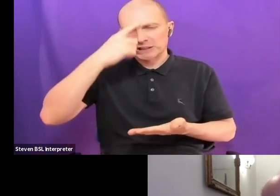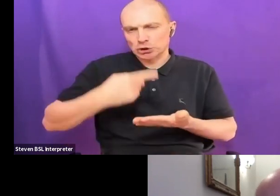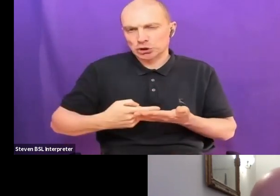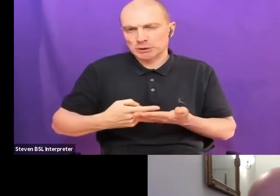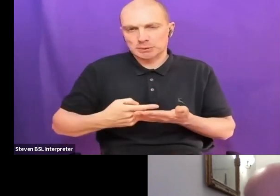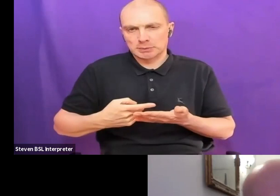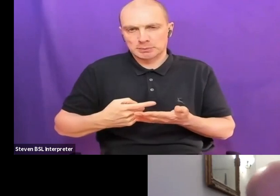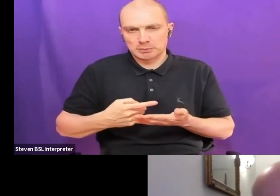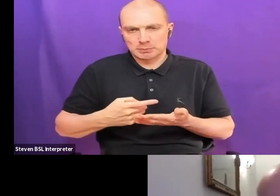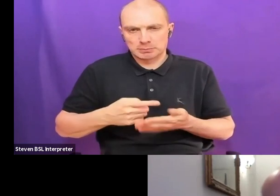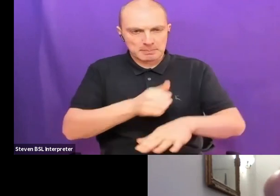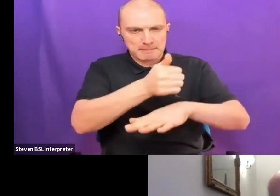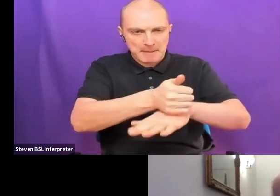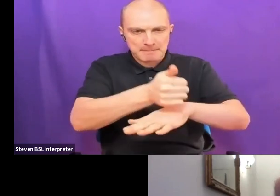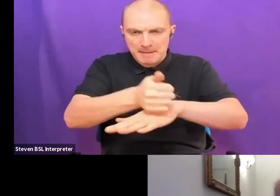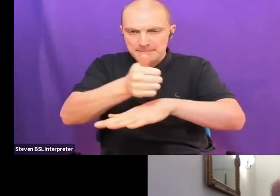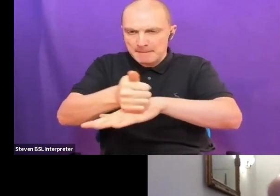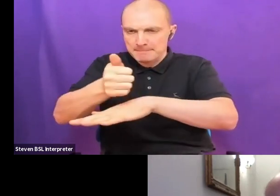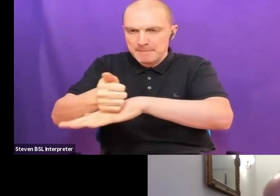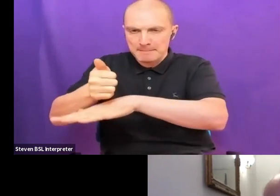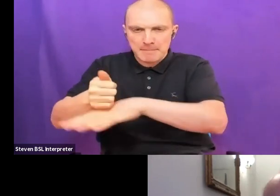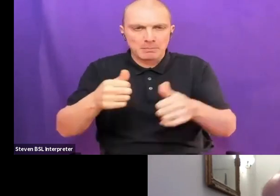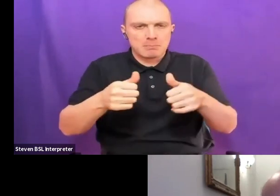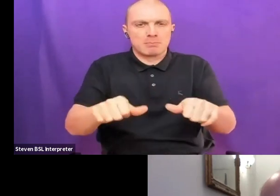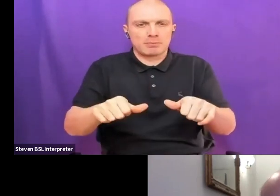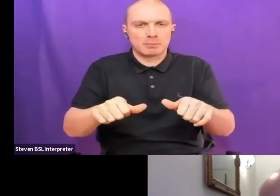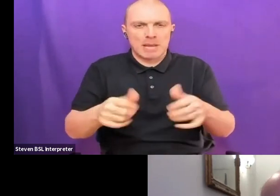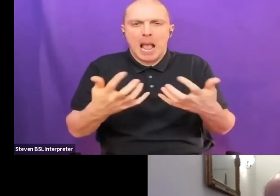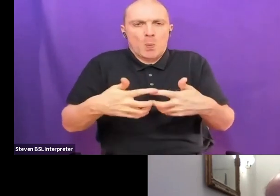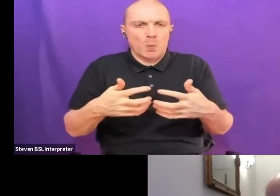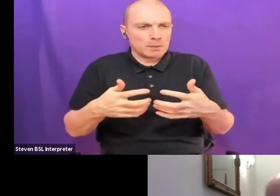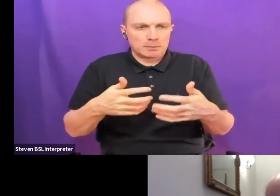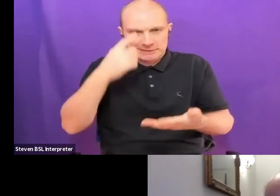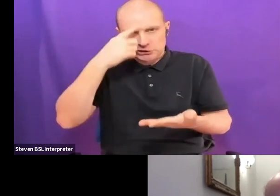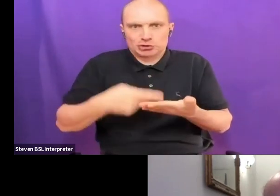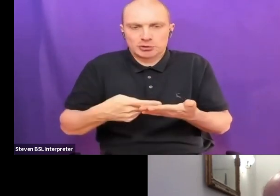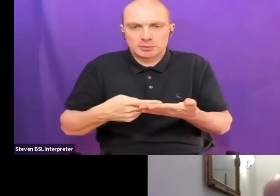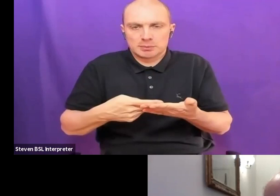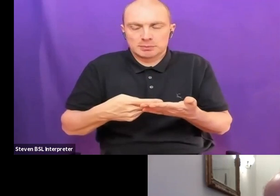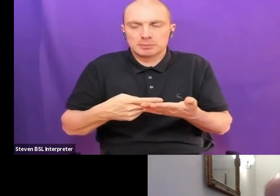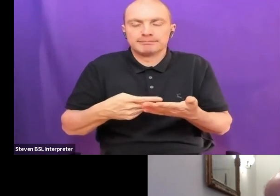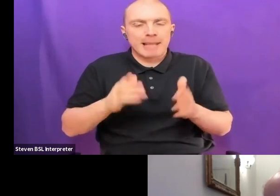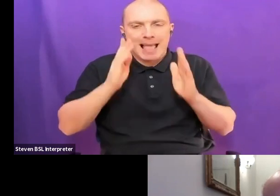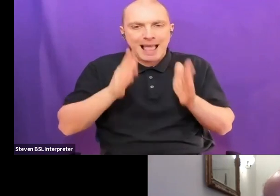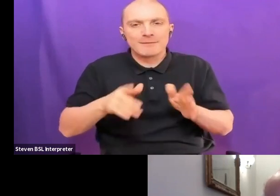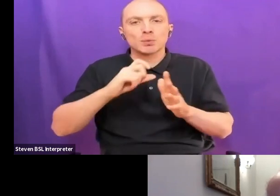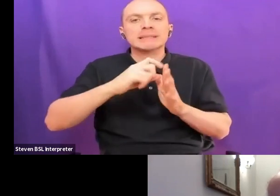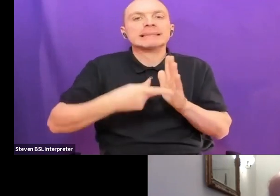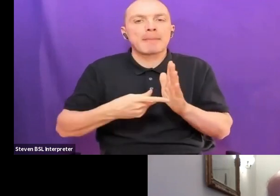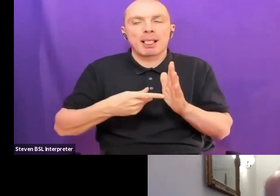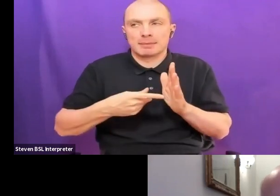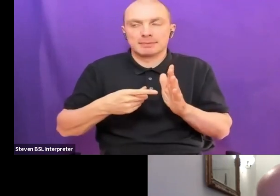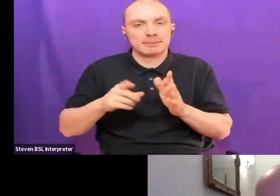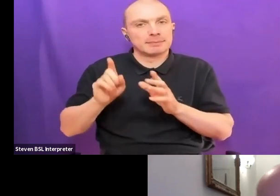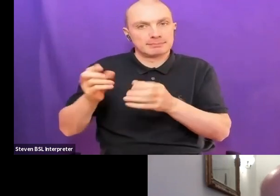involve people in this discussion, and a theme emerging today is clearly that must involve disabled people.